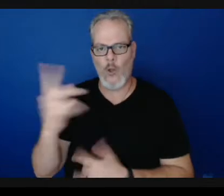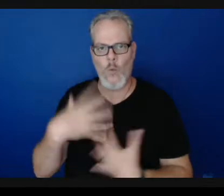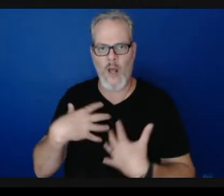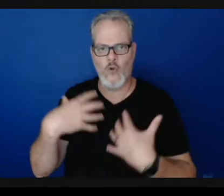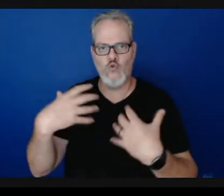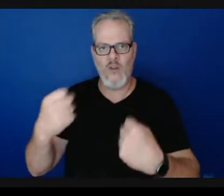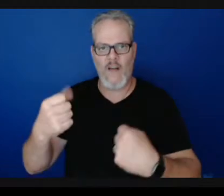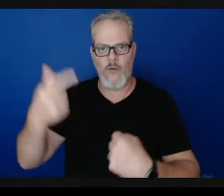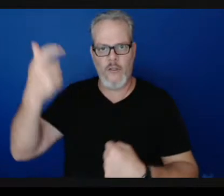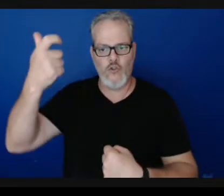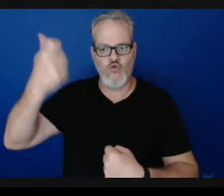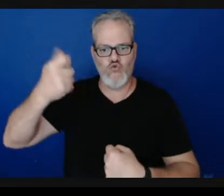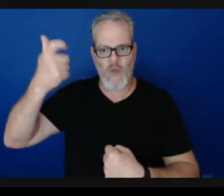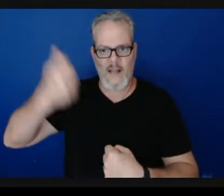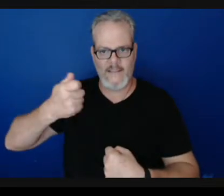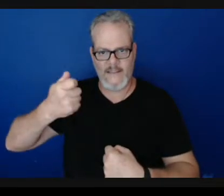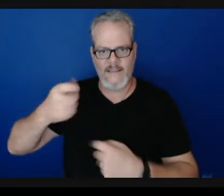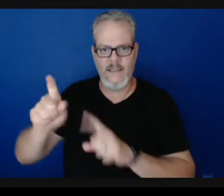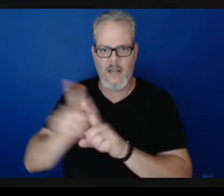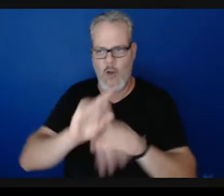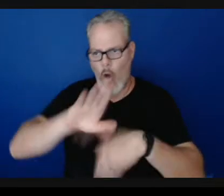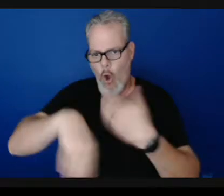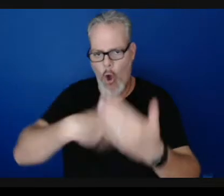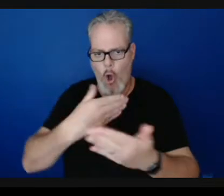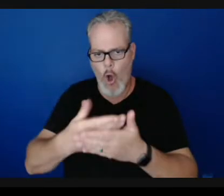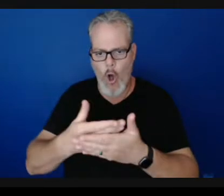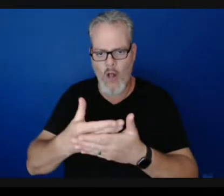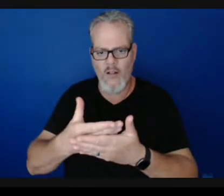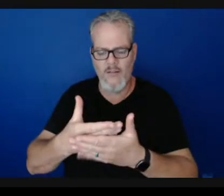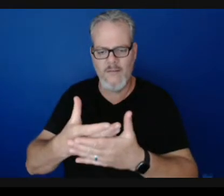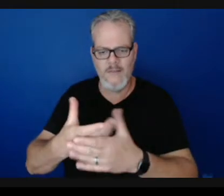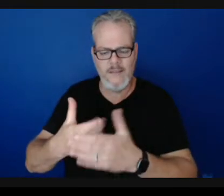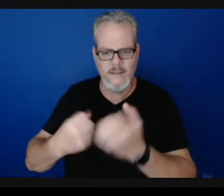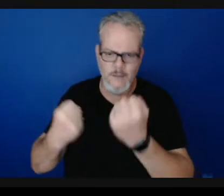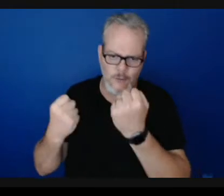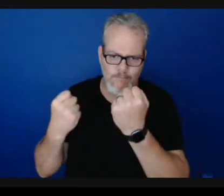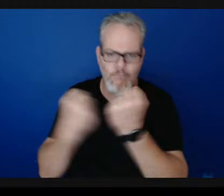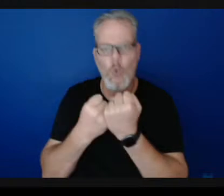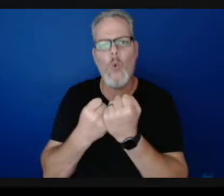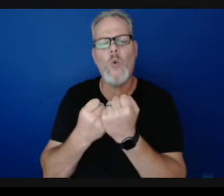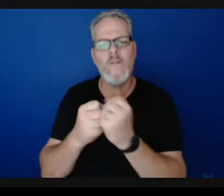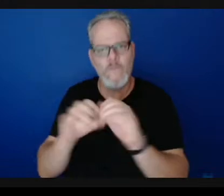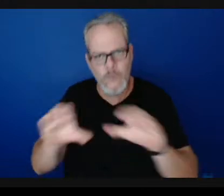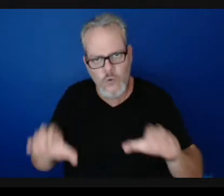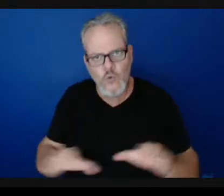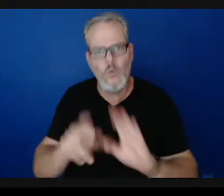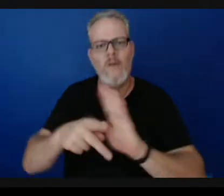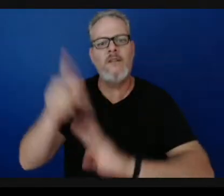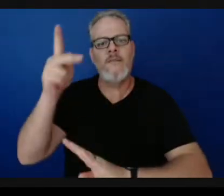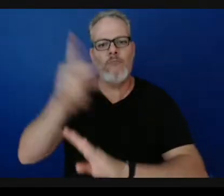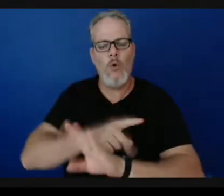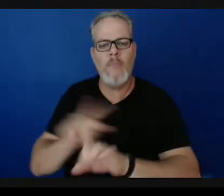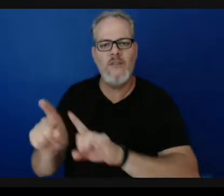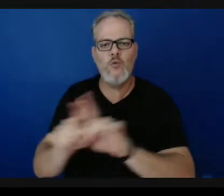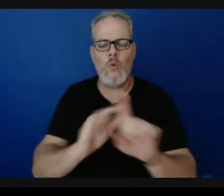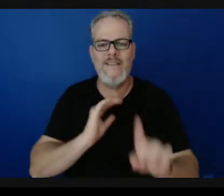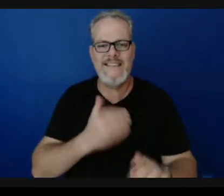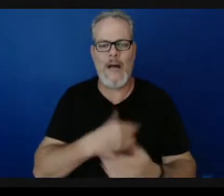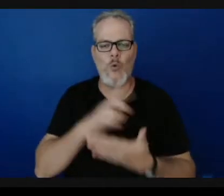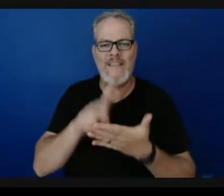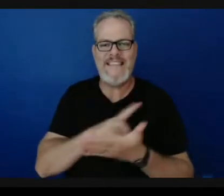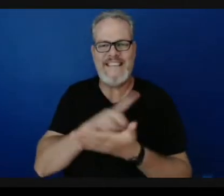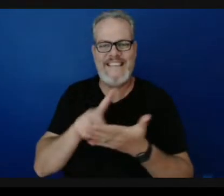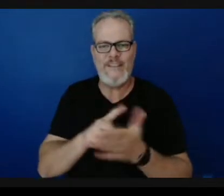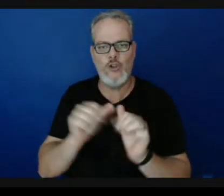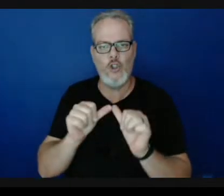Foundation in there as well, and all the support that we've gotten to do this program, as well as our digital resilience program and our new